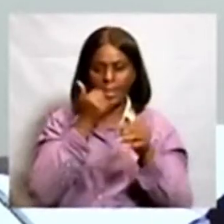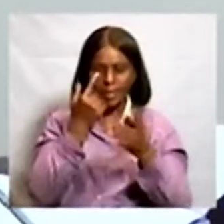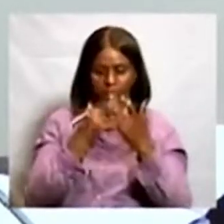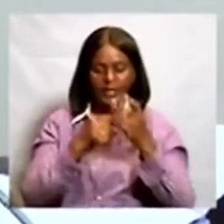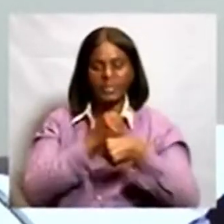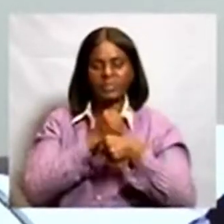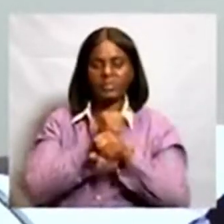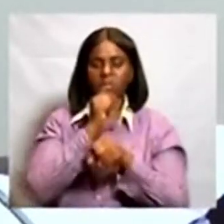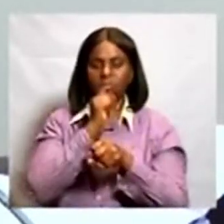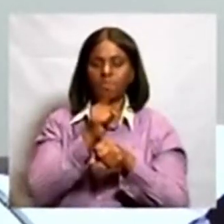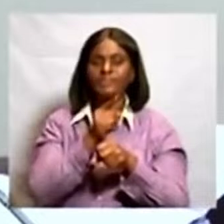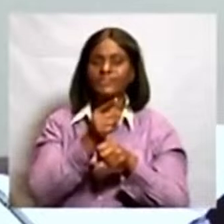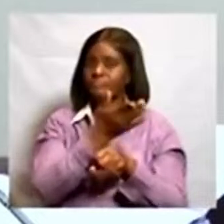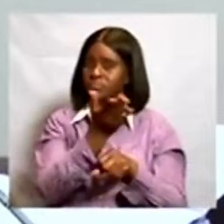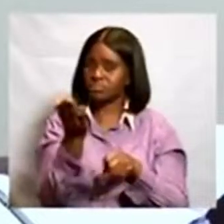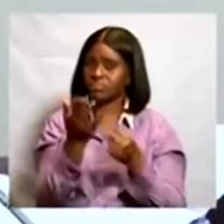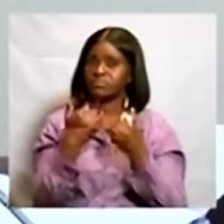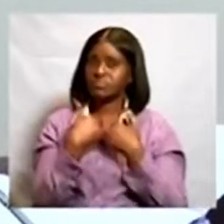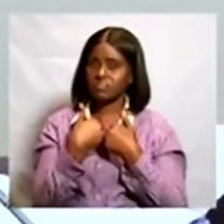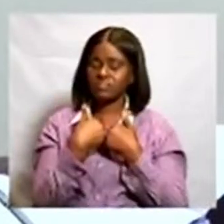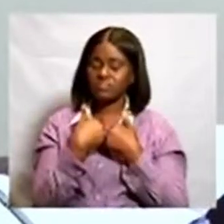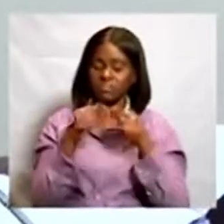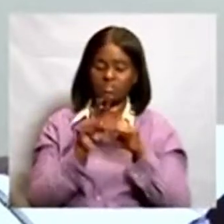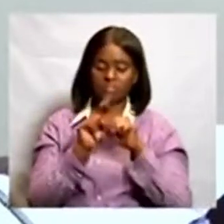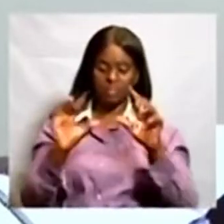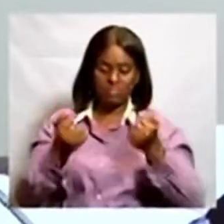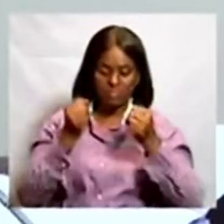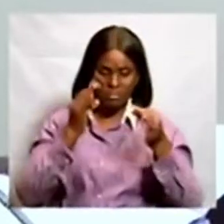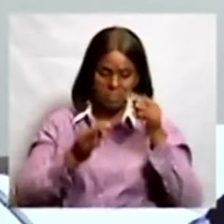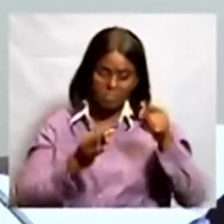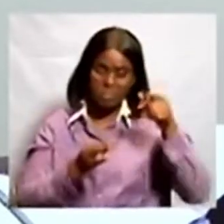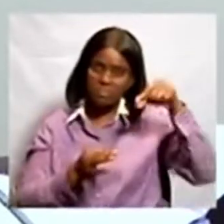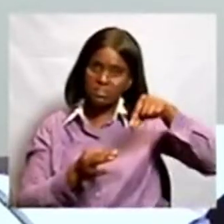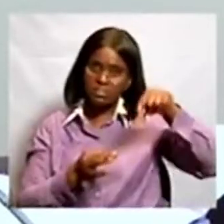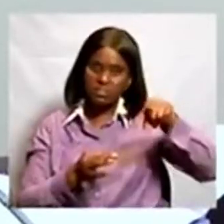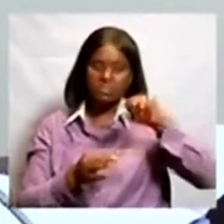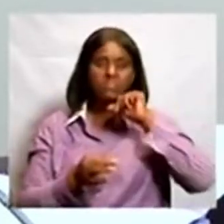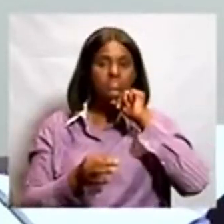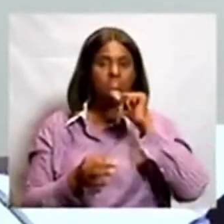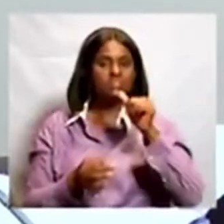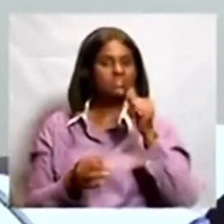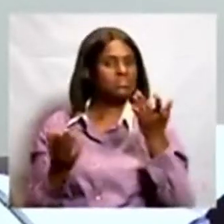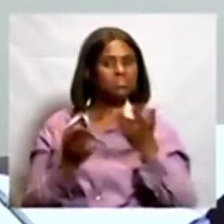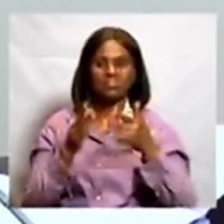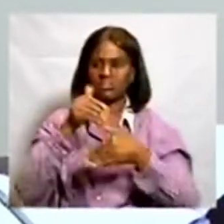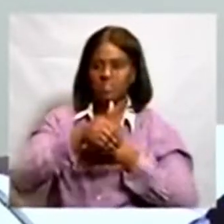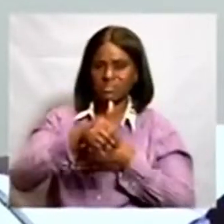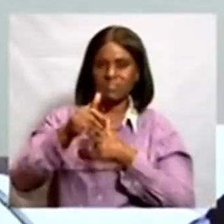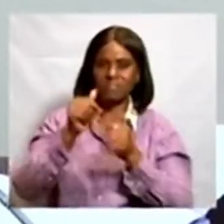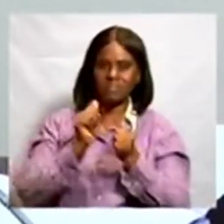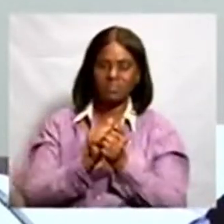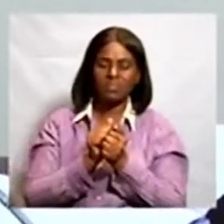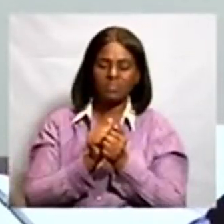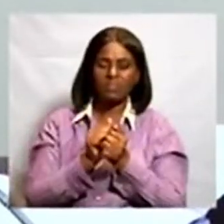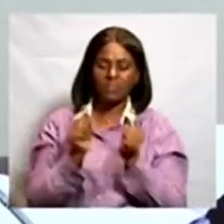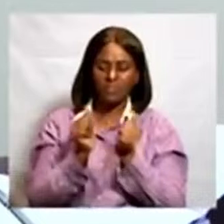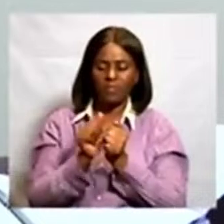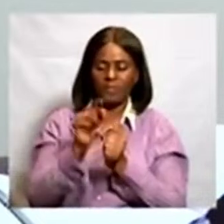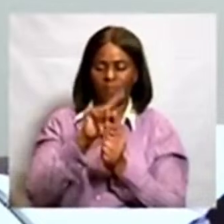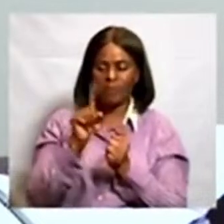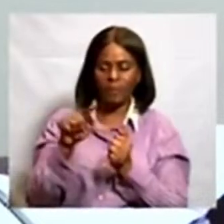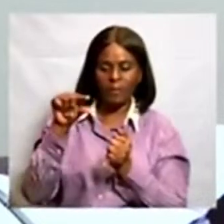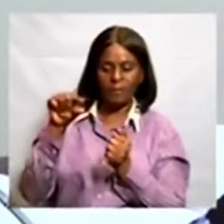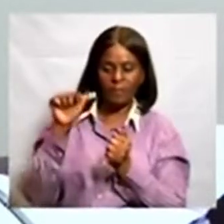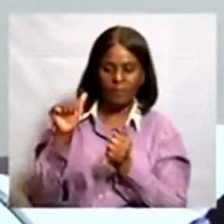that there are sanctions if these qualifications are not registered with the Zambia